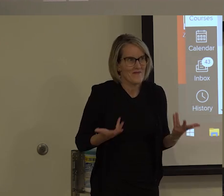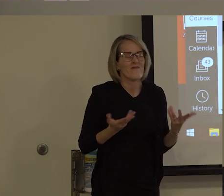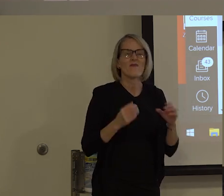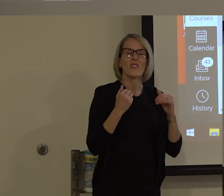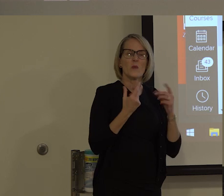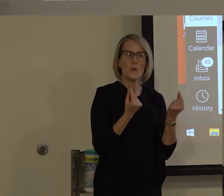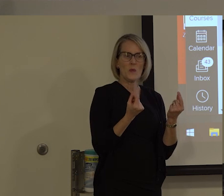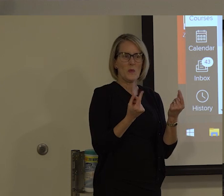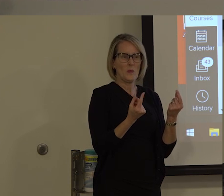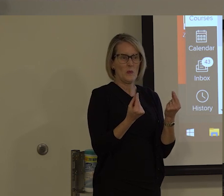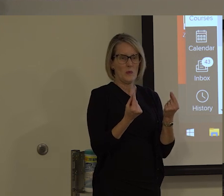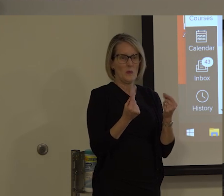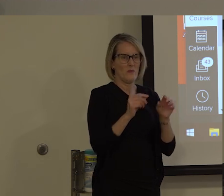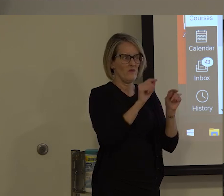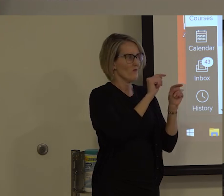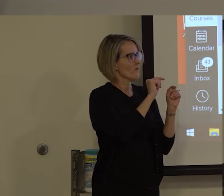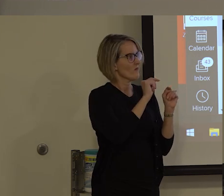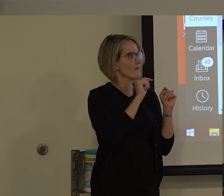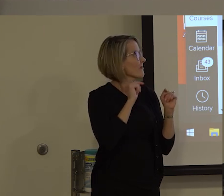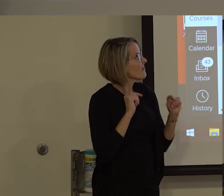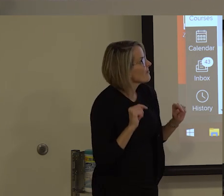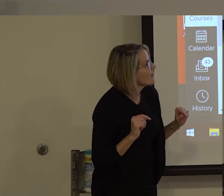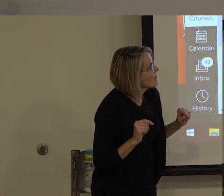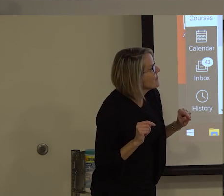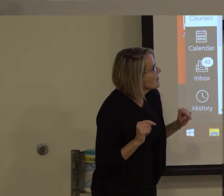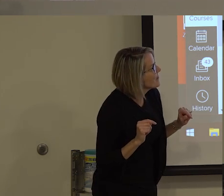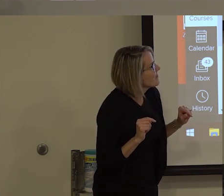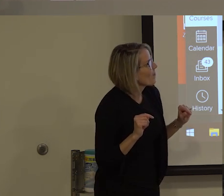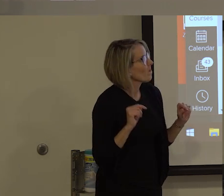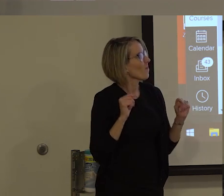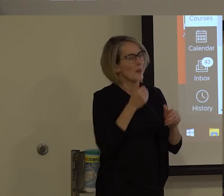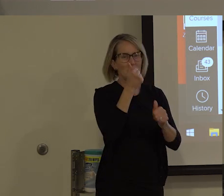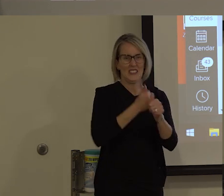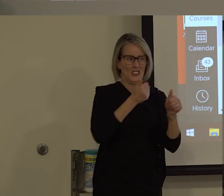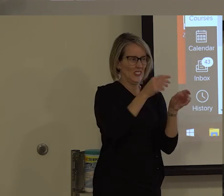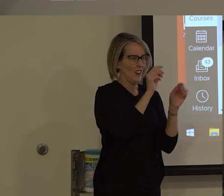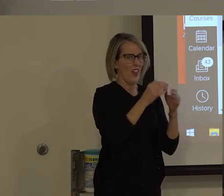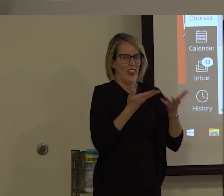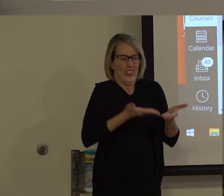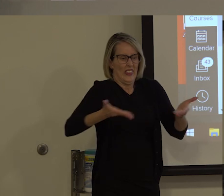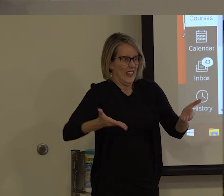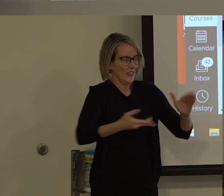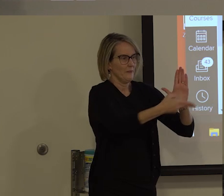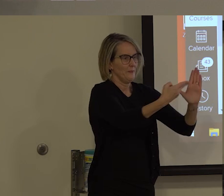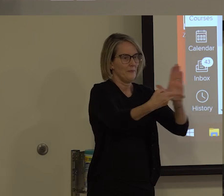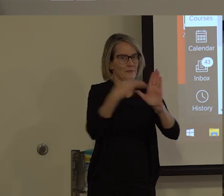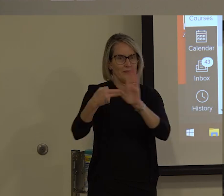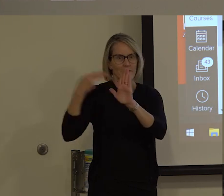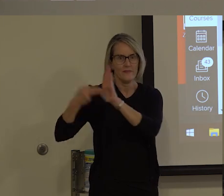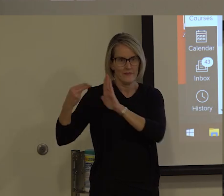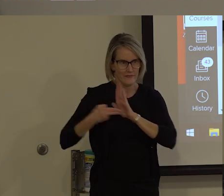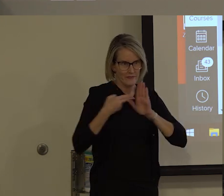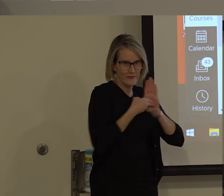we've labeled, and the view on this one is not particularly great at the moment, but we have labeled various things around the room,